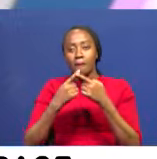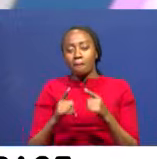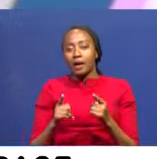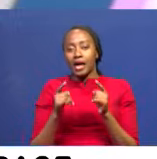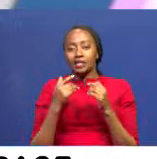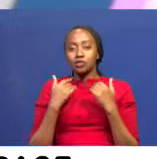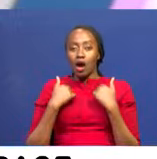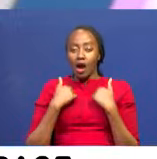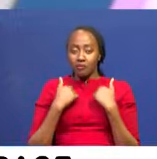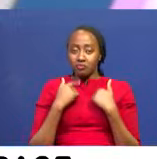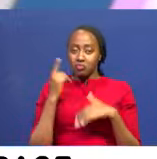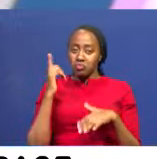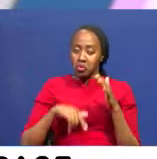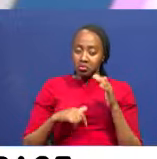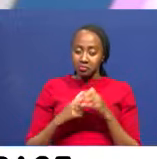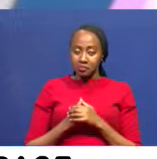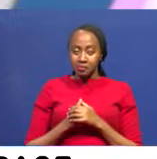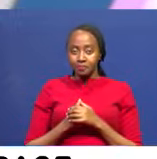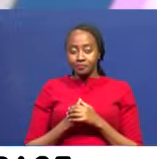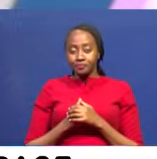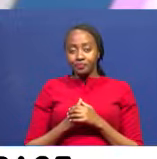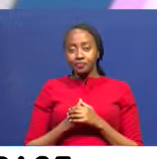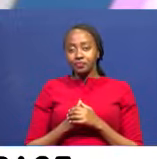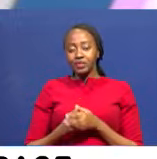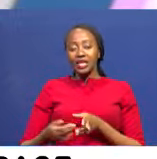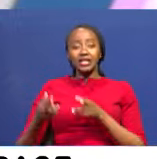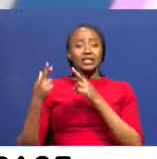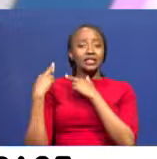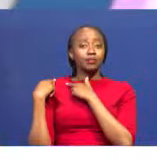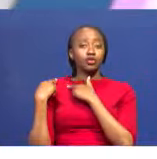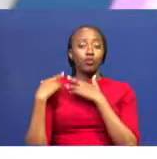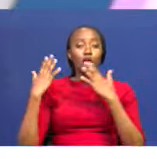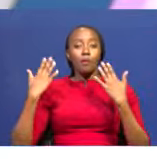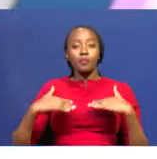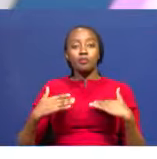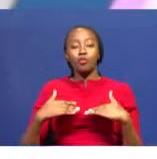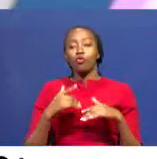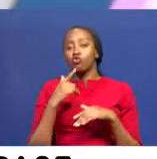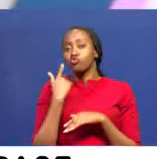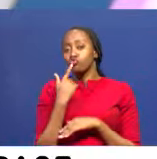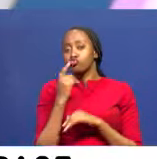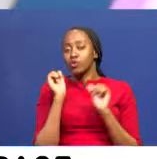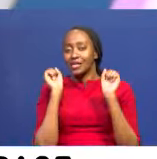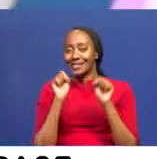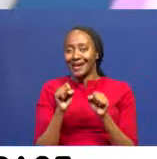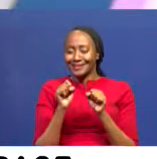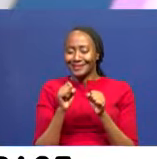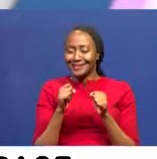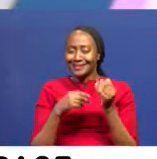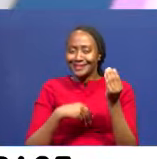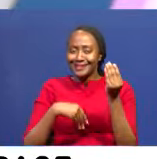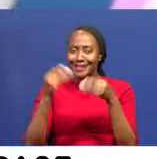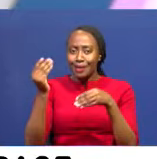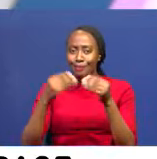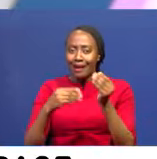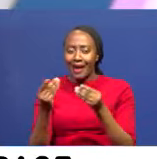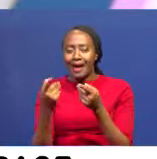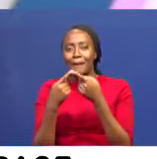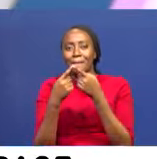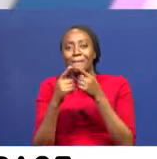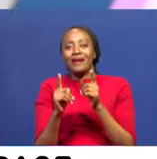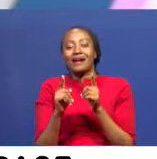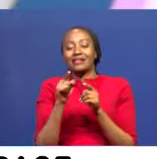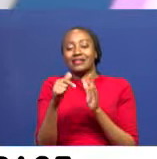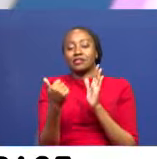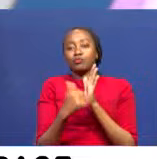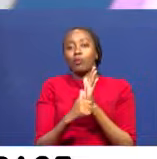that as long as they have the responsible people or the right people along their supply chain, then that problem should